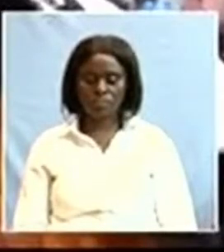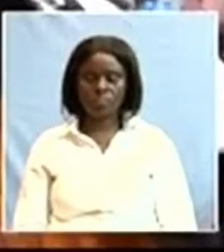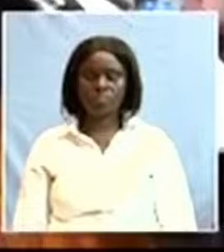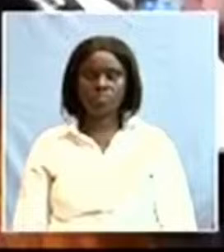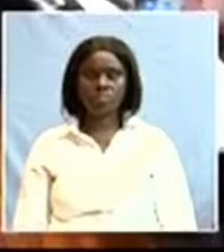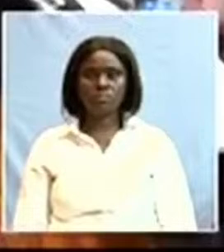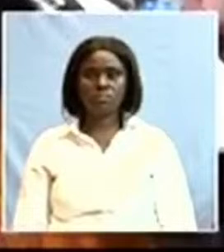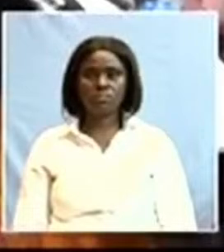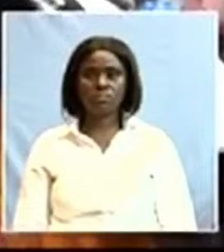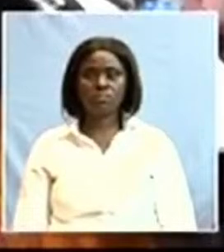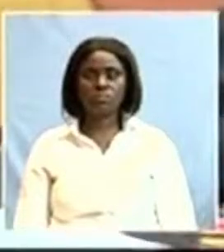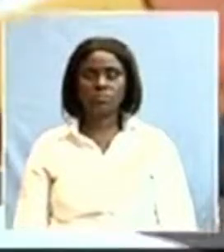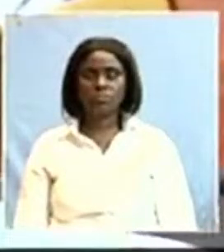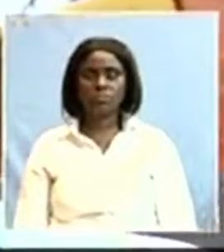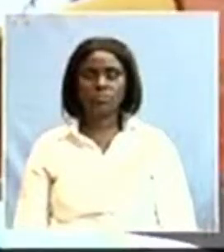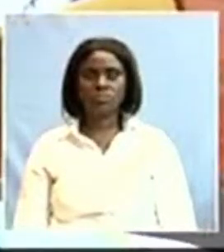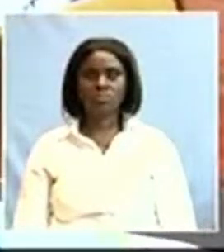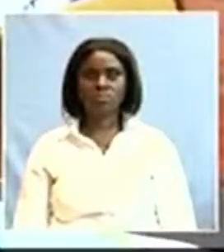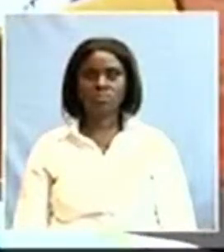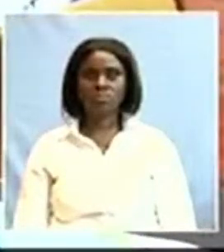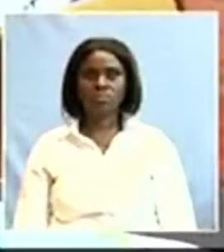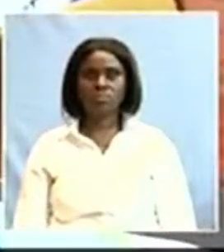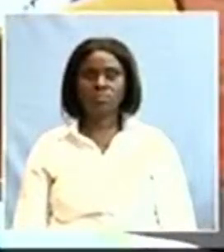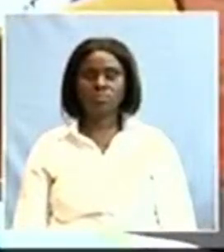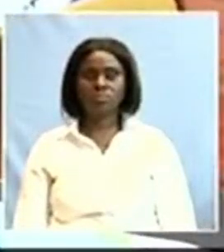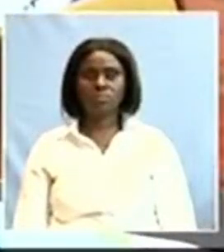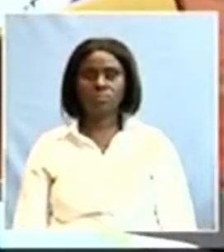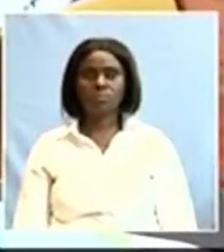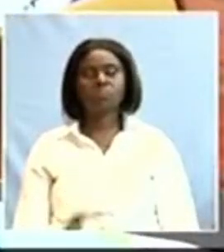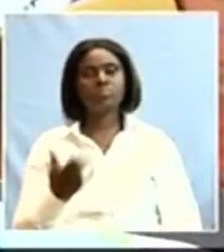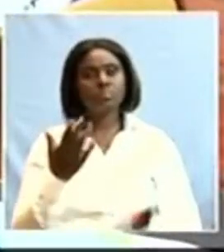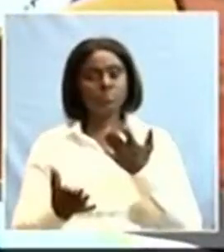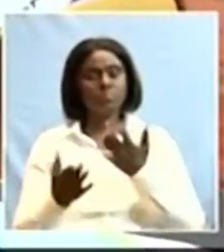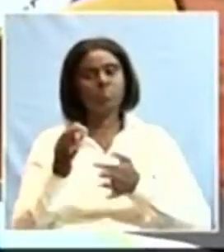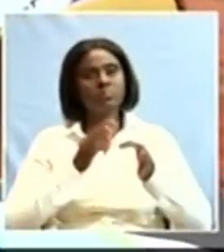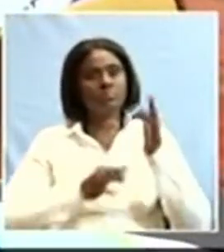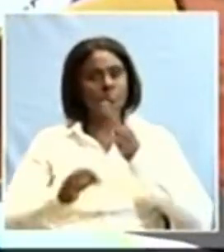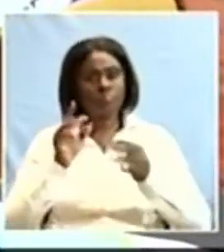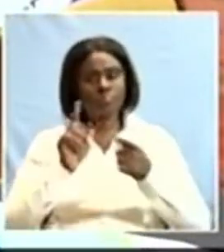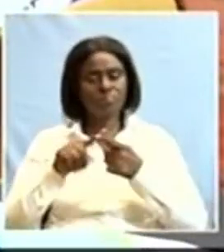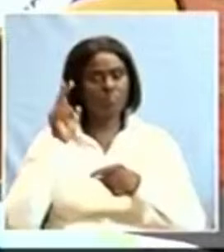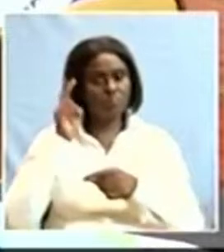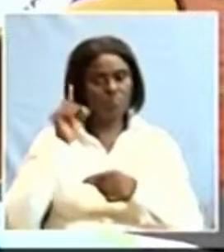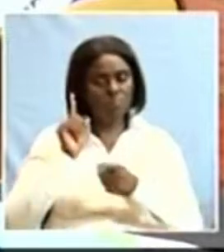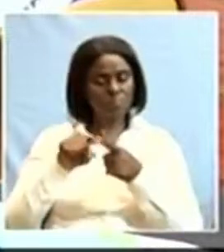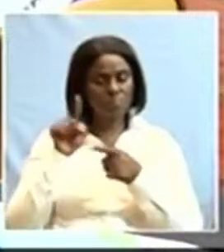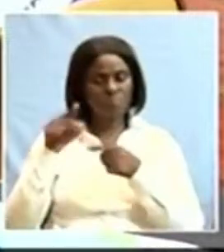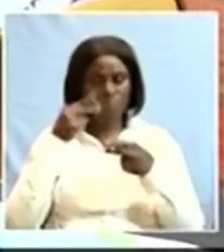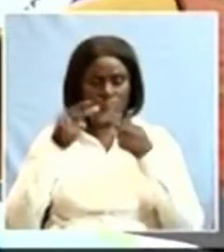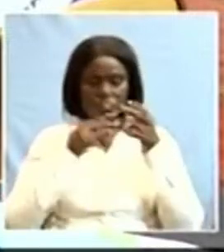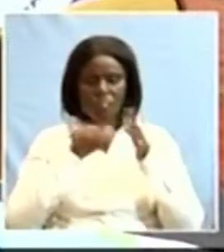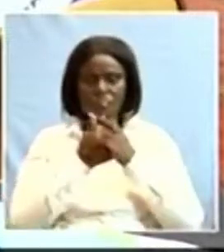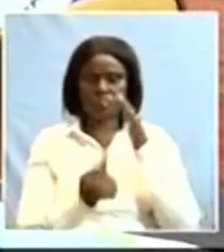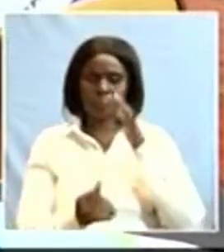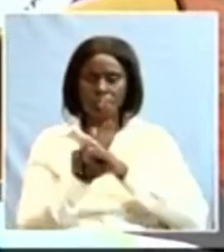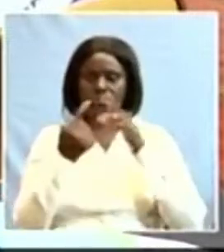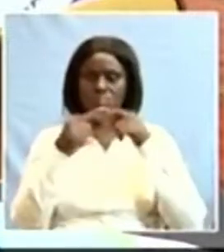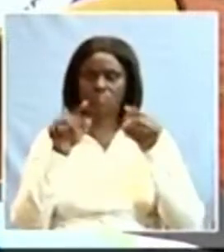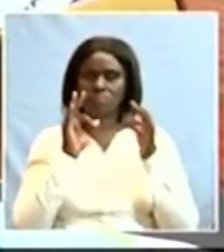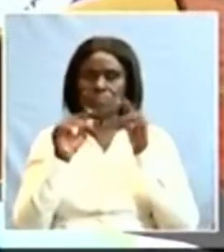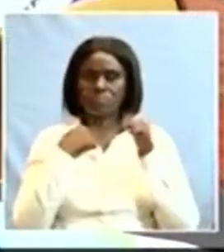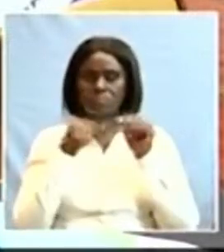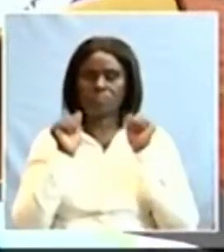Chair, maybe let me give a bit of background to this hotel, how it came about, if I can be